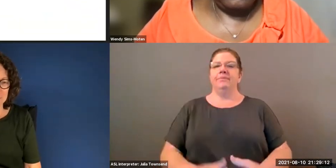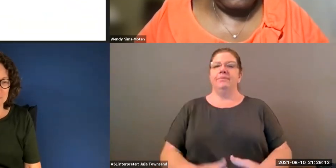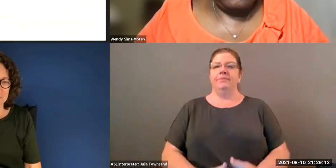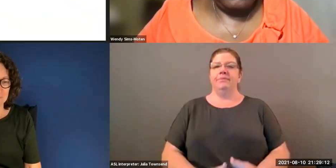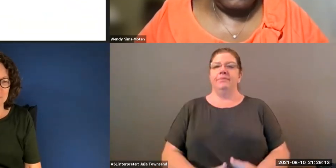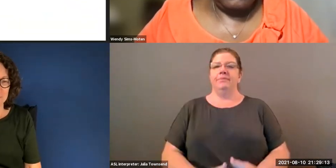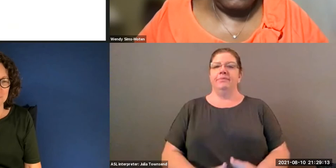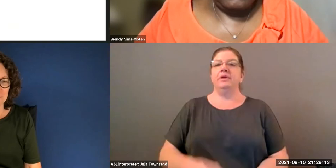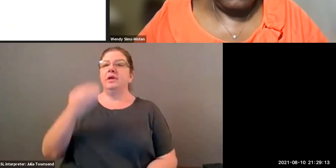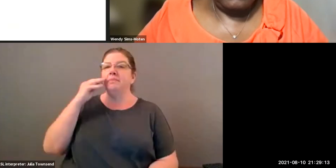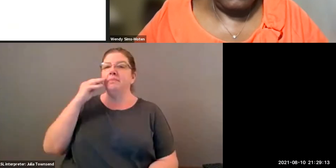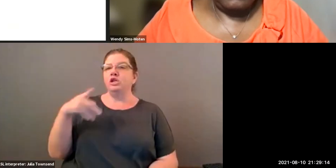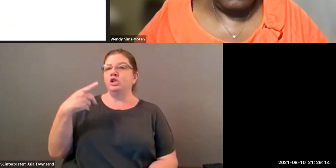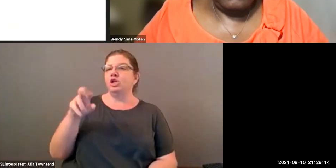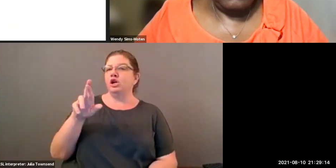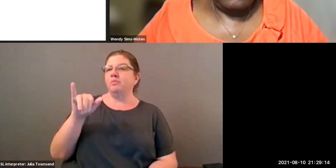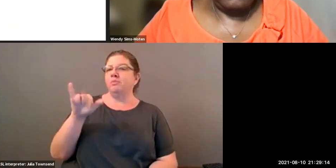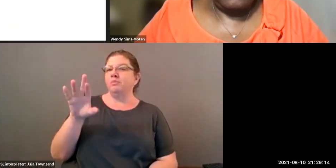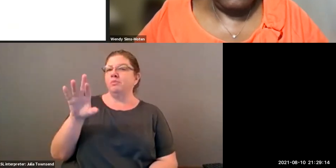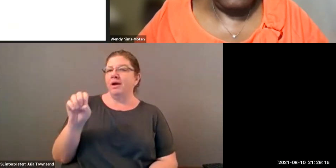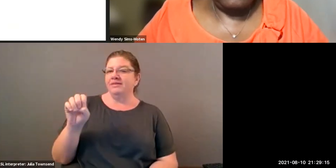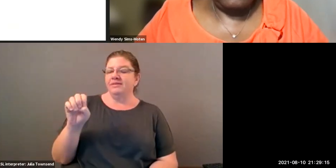Mr. Price.